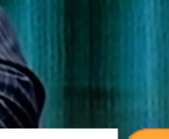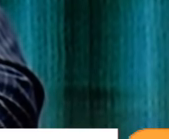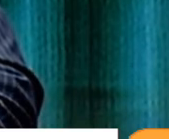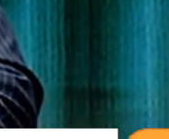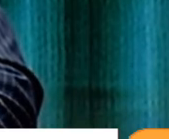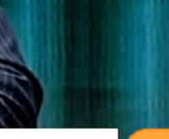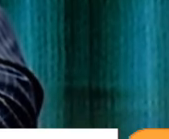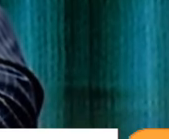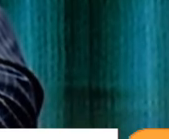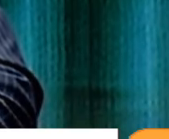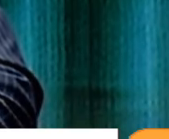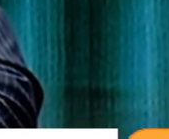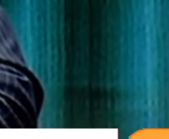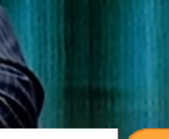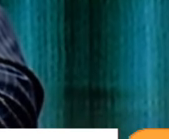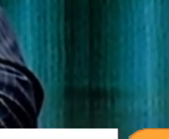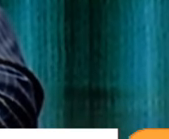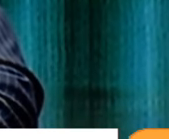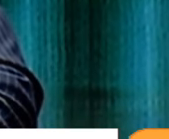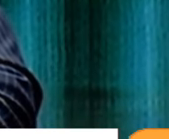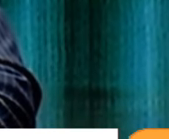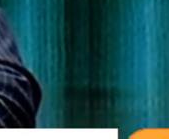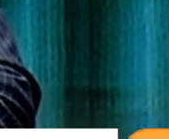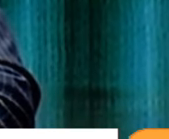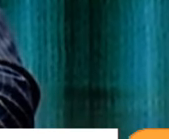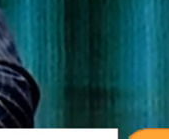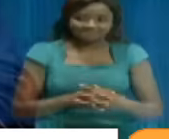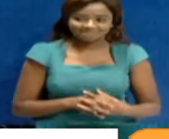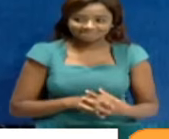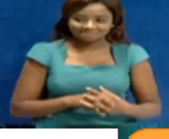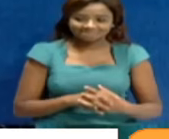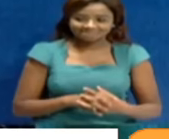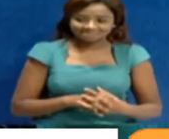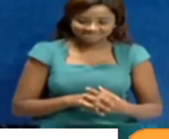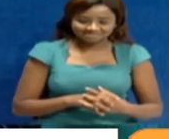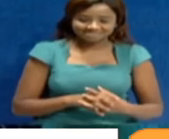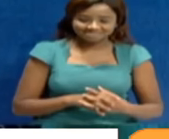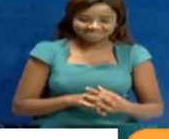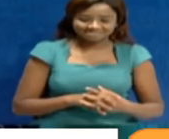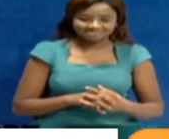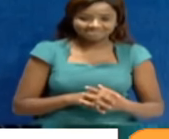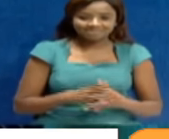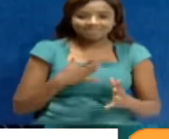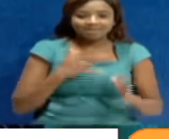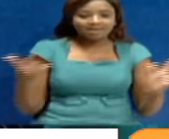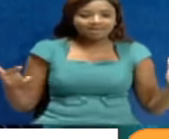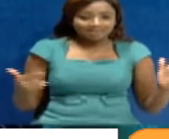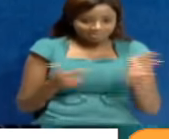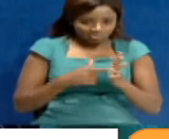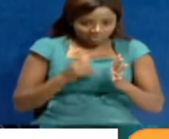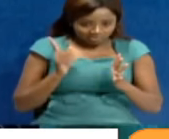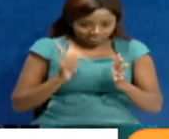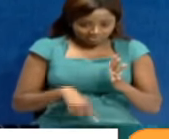unnecessary parallels between what the Constitution provides. It's a very plain and straightforward reading of the law. Point is this,